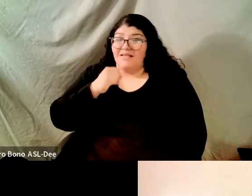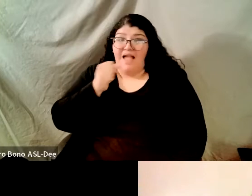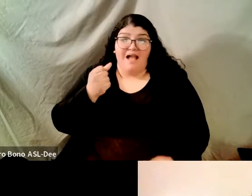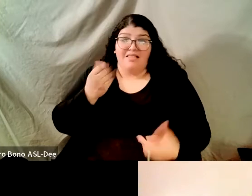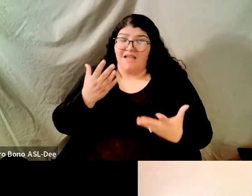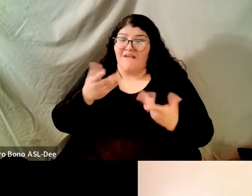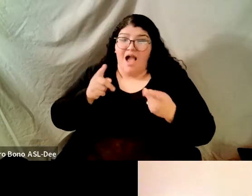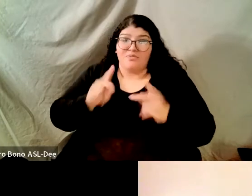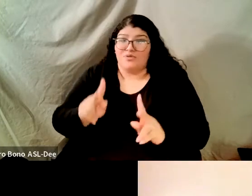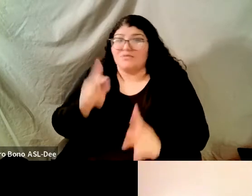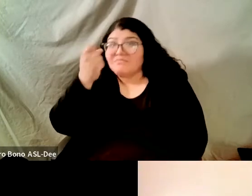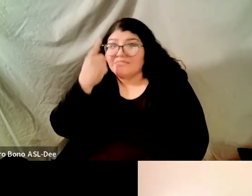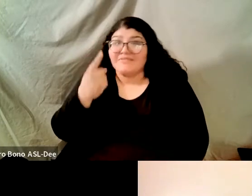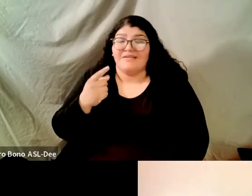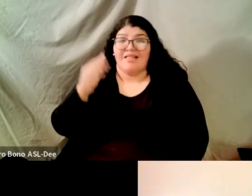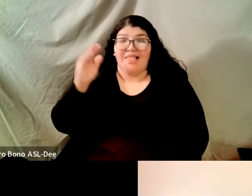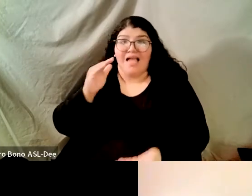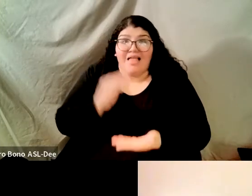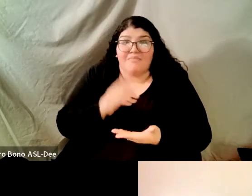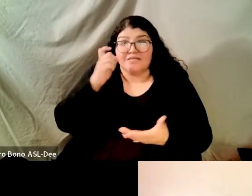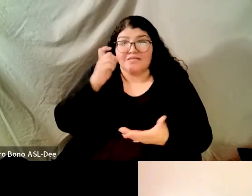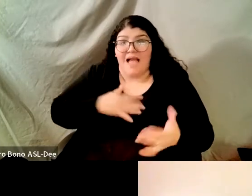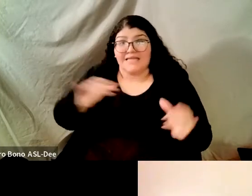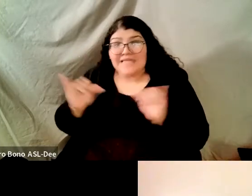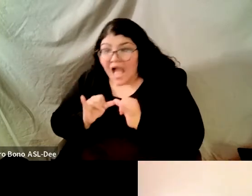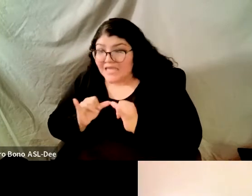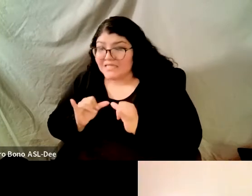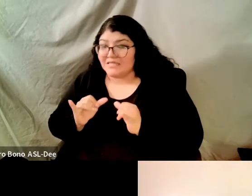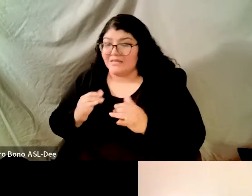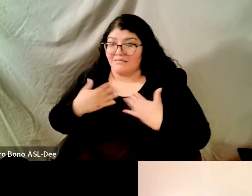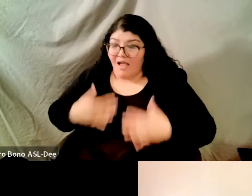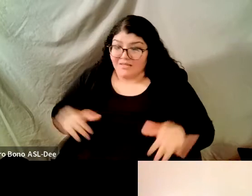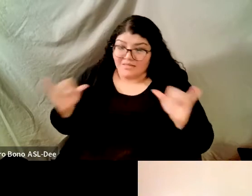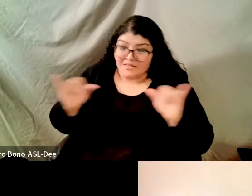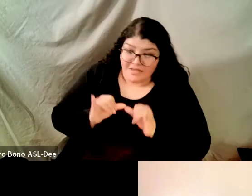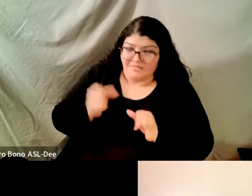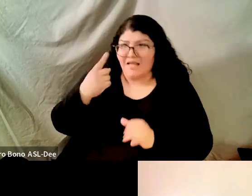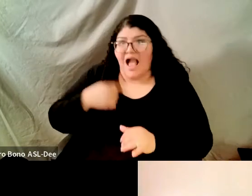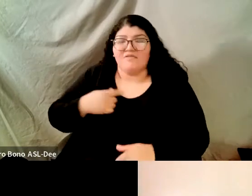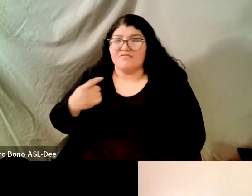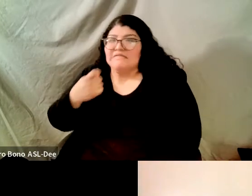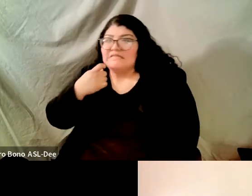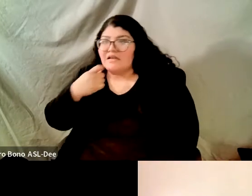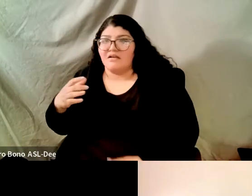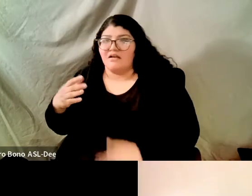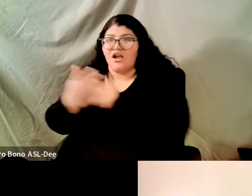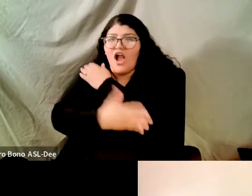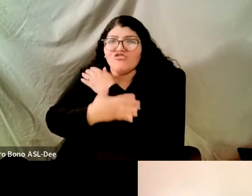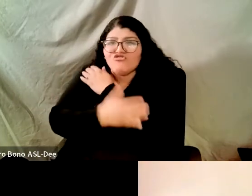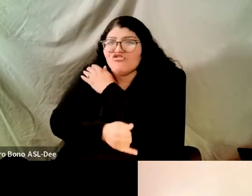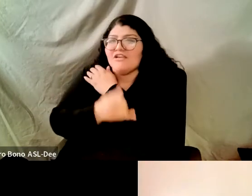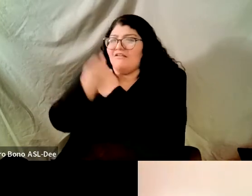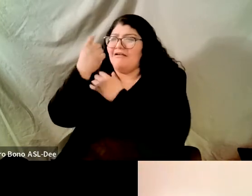me. Even at the time, I guess I was fresh from the country. Some people act like they couldn't understand what I was